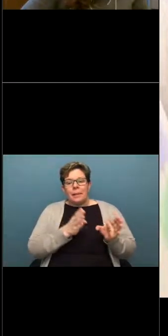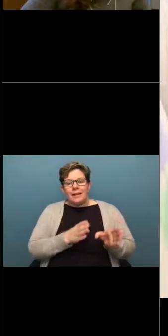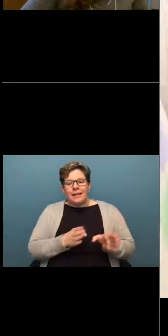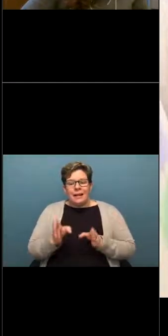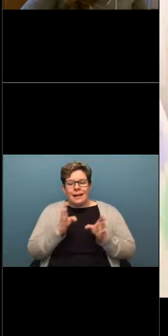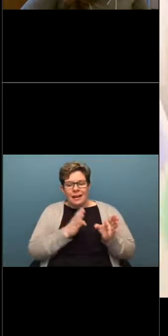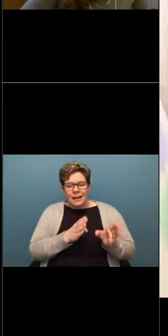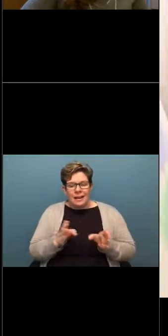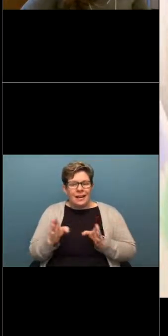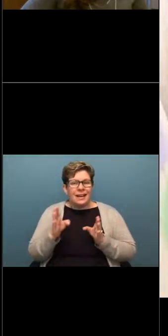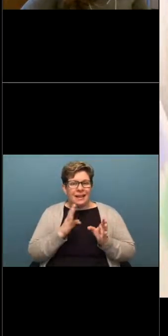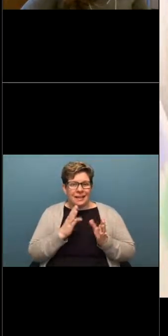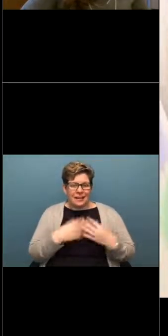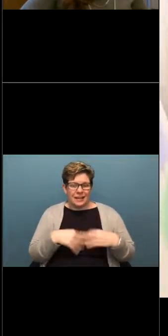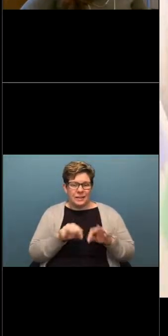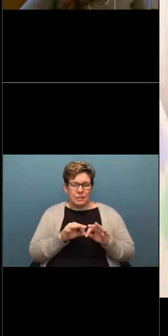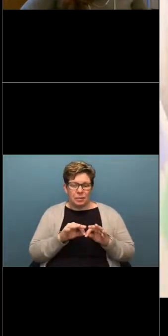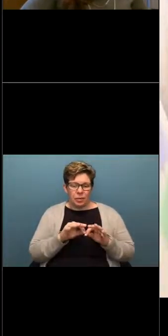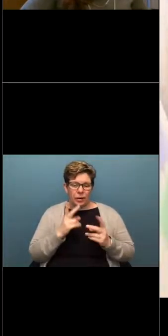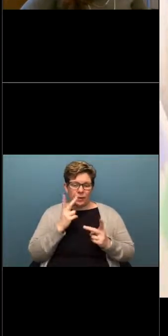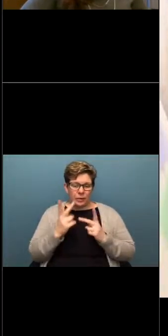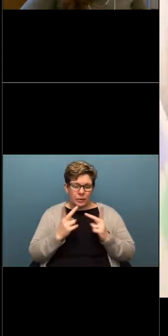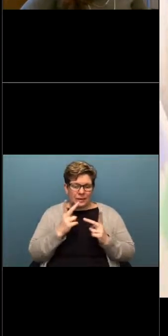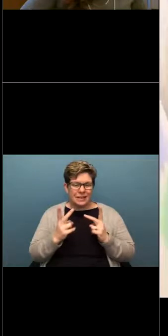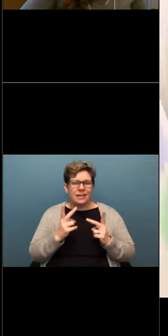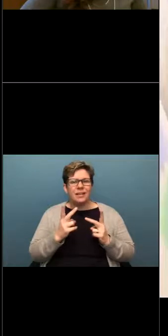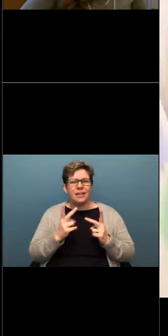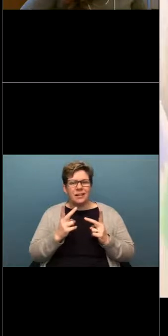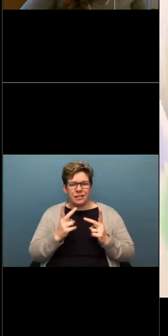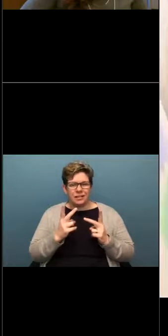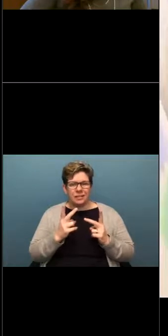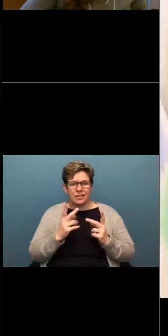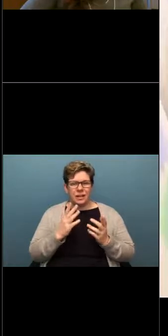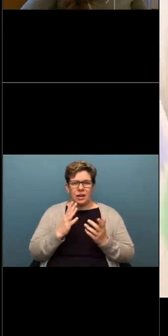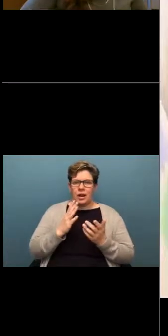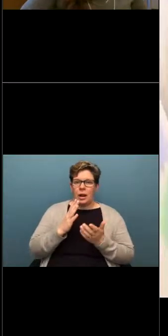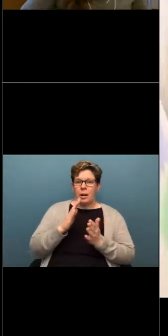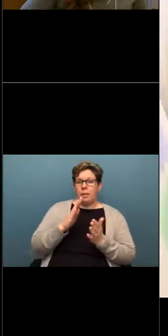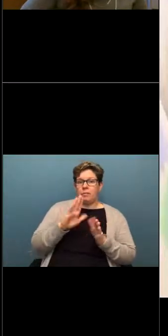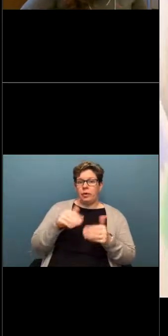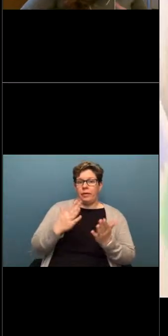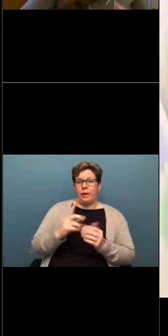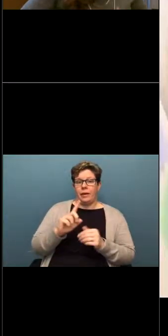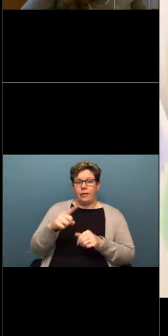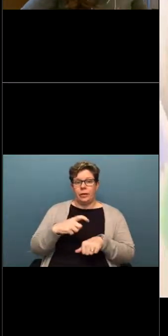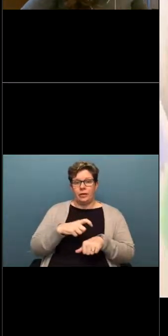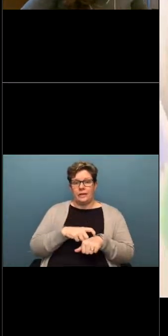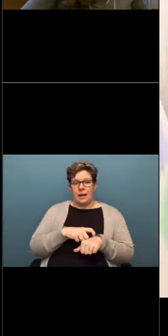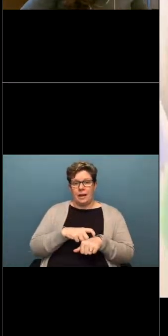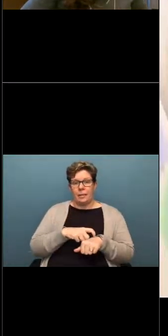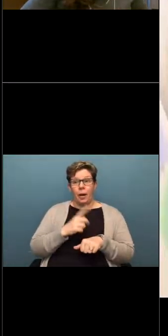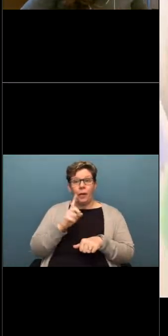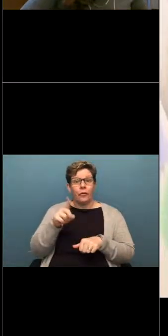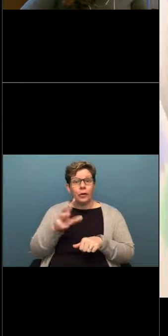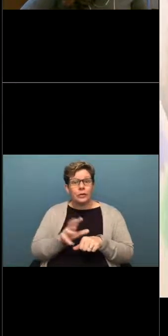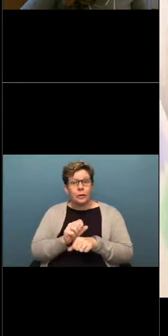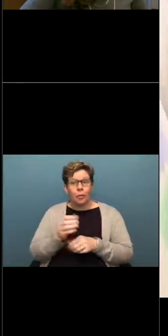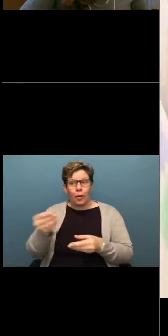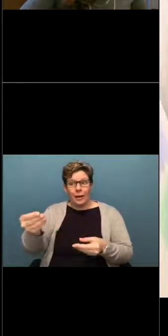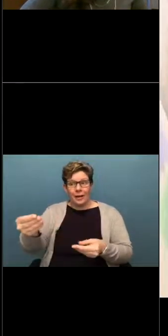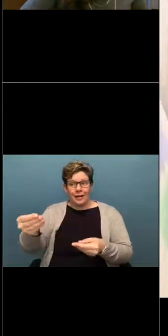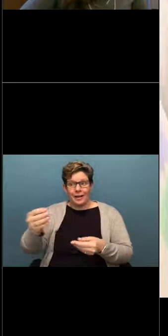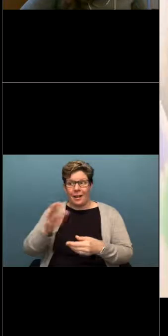first time. So oftentimes when you go to see your provider for the first time, you get handed a clipboard and it's got many pieces of